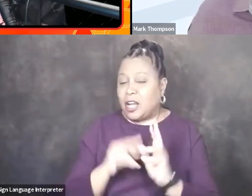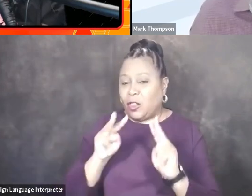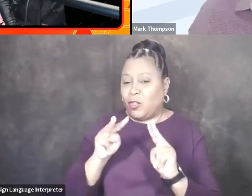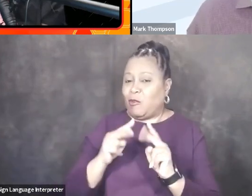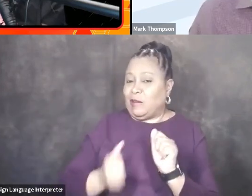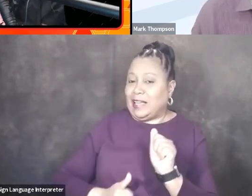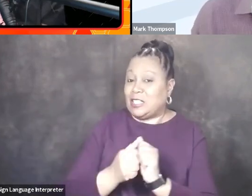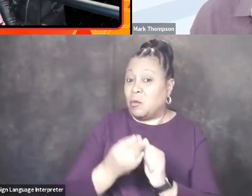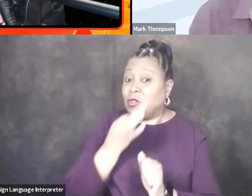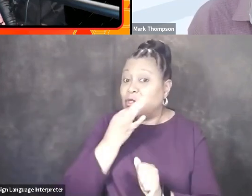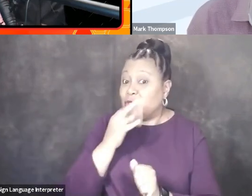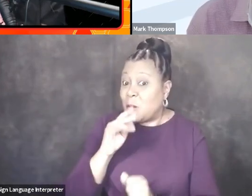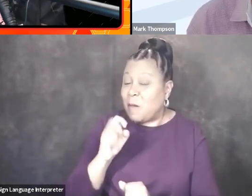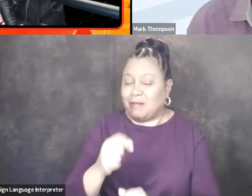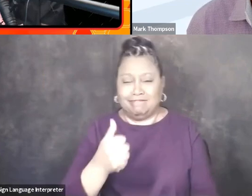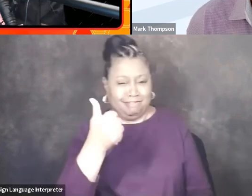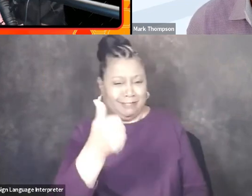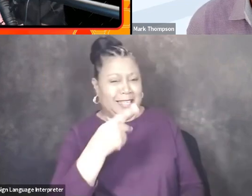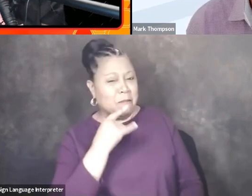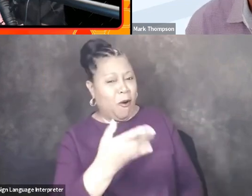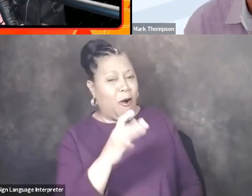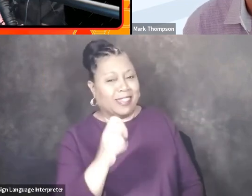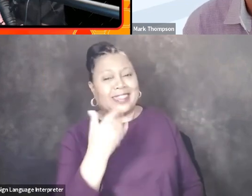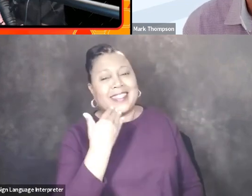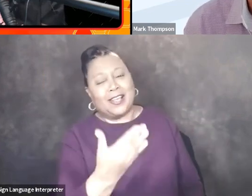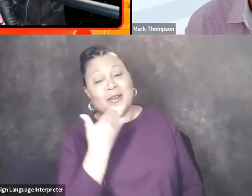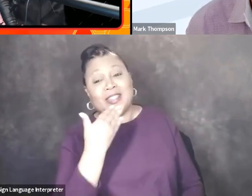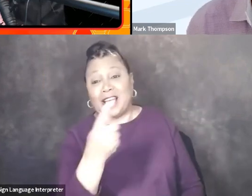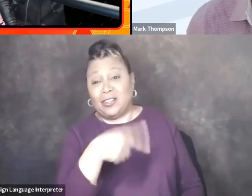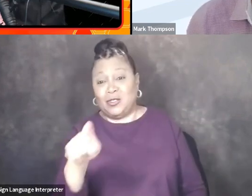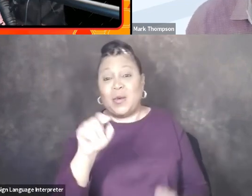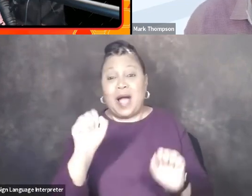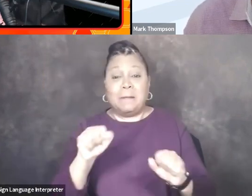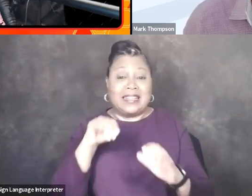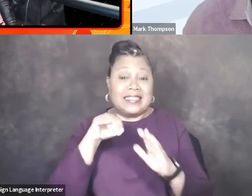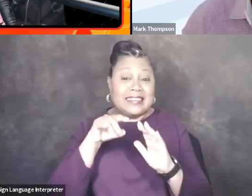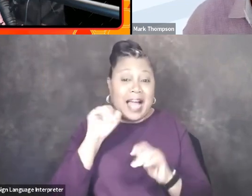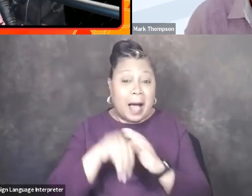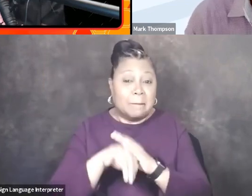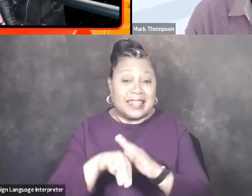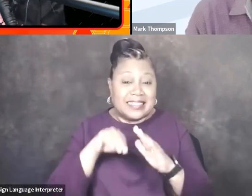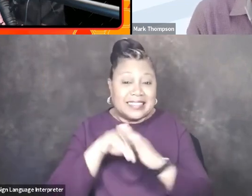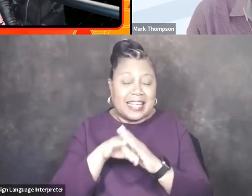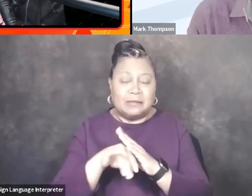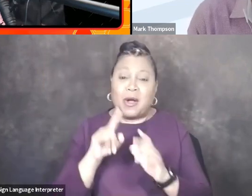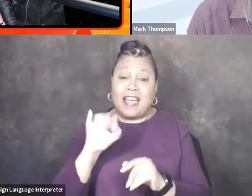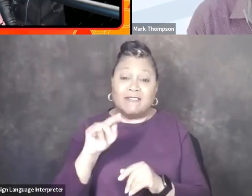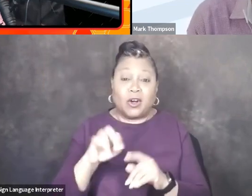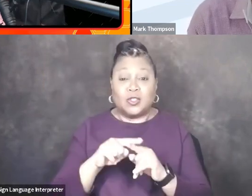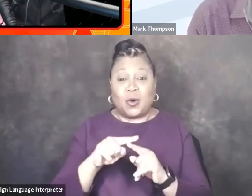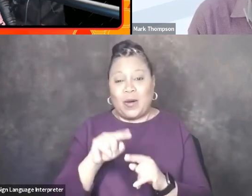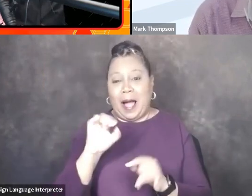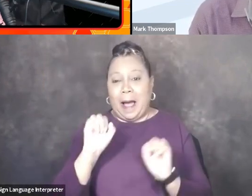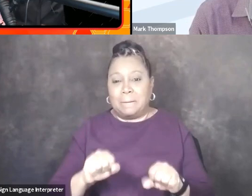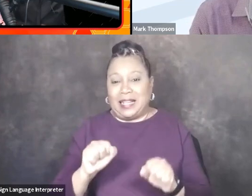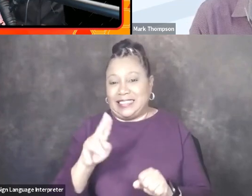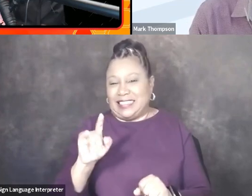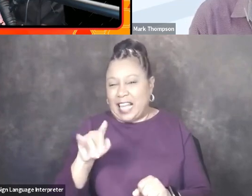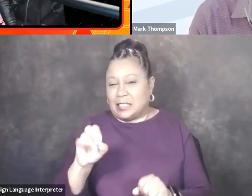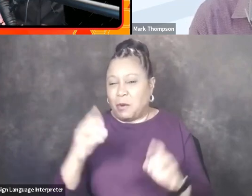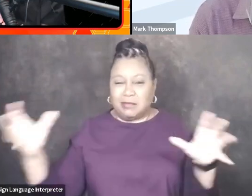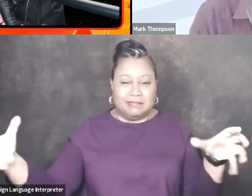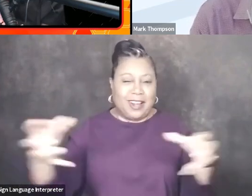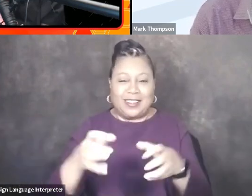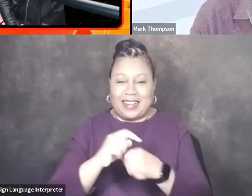catching up with you soon, Mark. Absolutely, Paul. Thank you. And thank you to Abilities Expo and Virtual Abilities Expo for getting us all together.